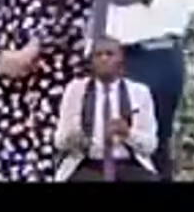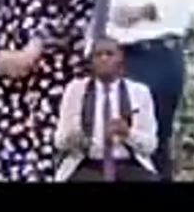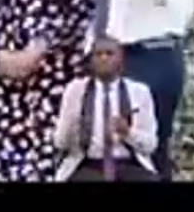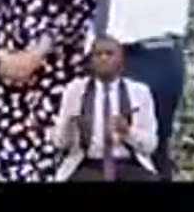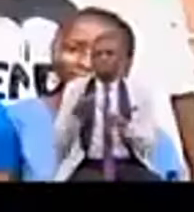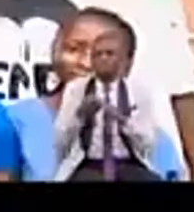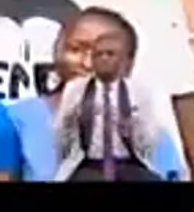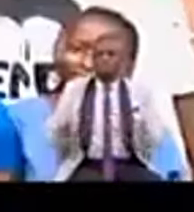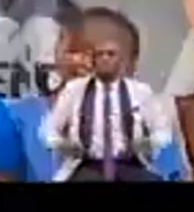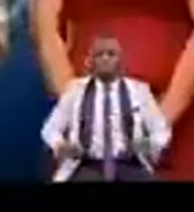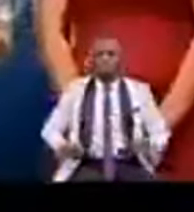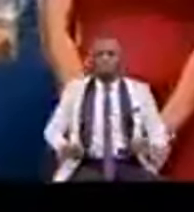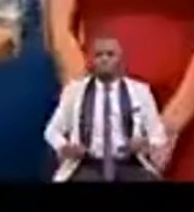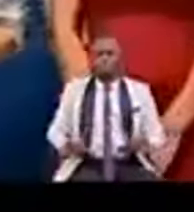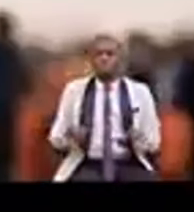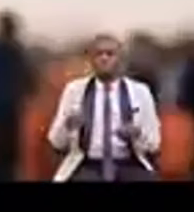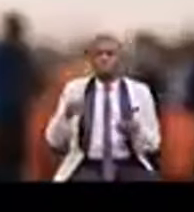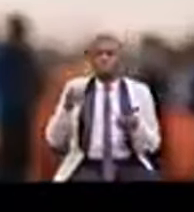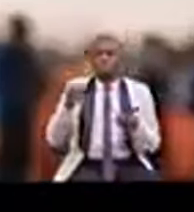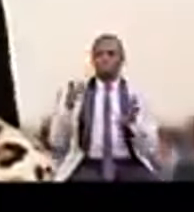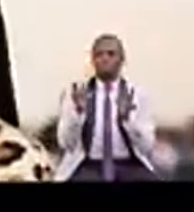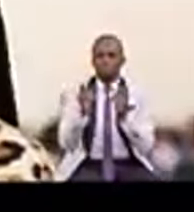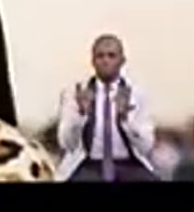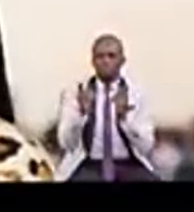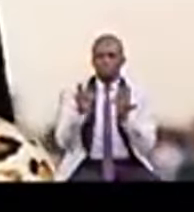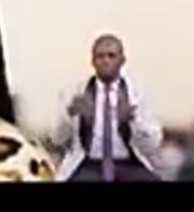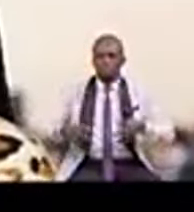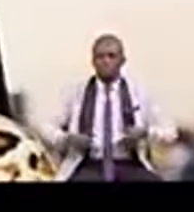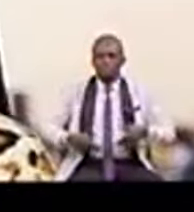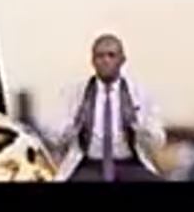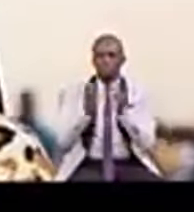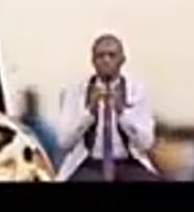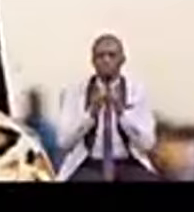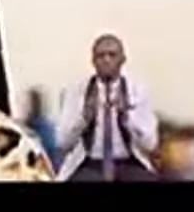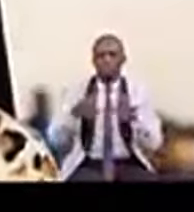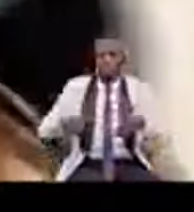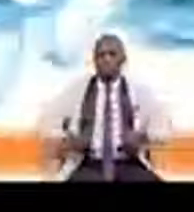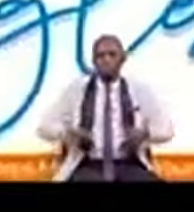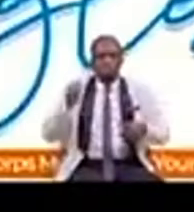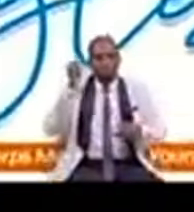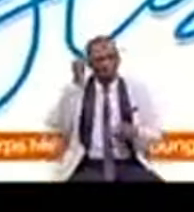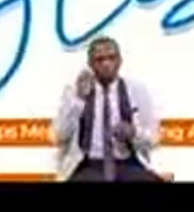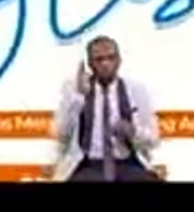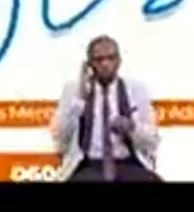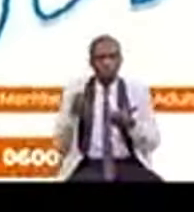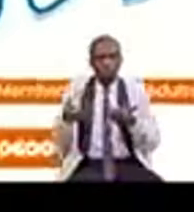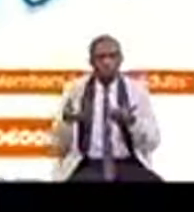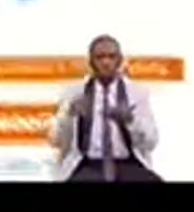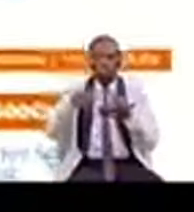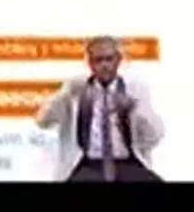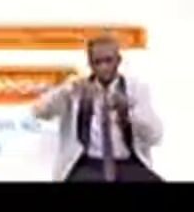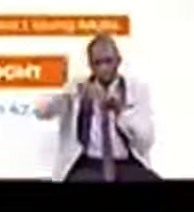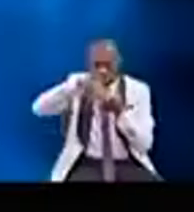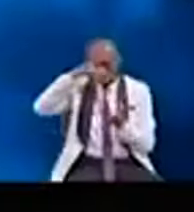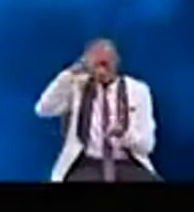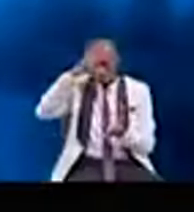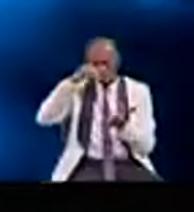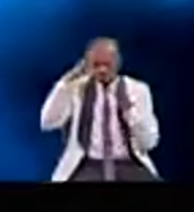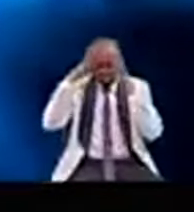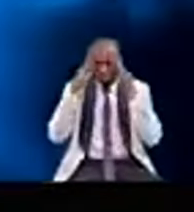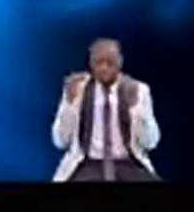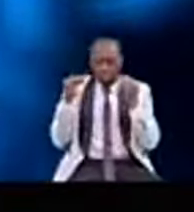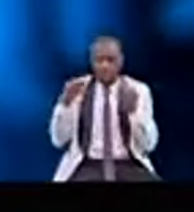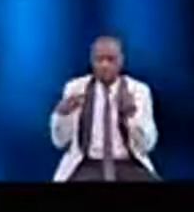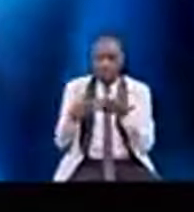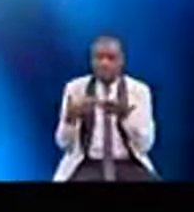send your name and your phone number and your location address via SMS or via WhatsApp to